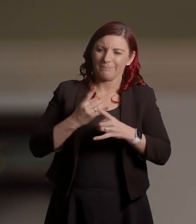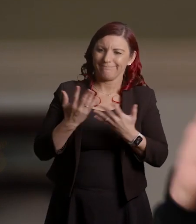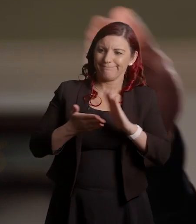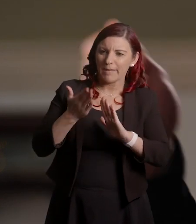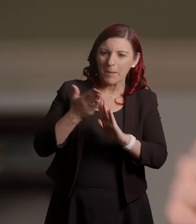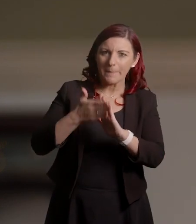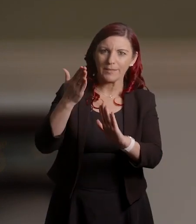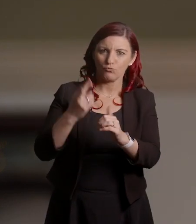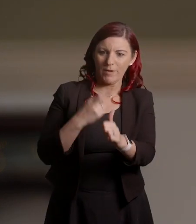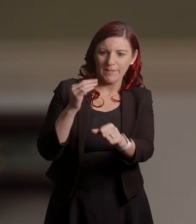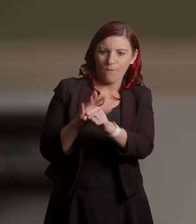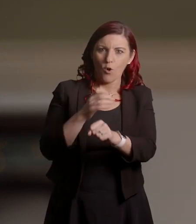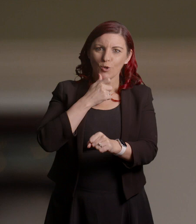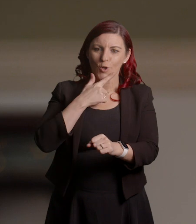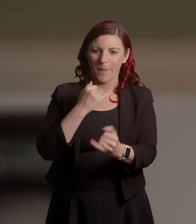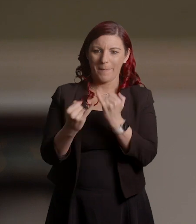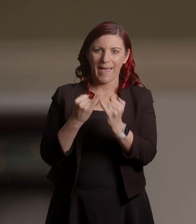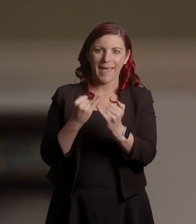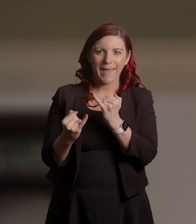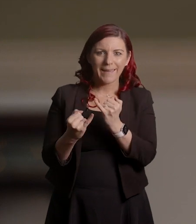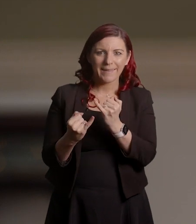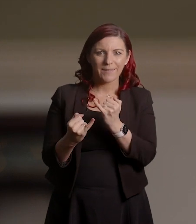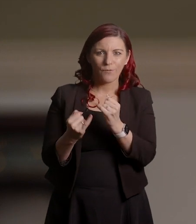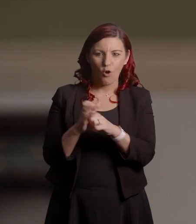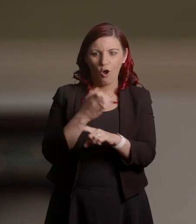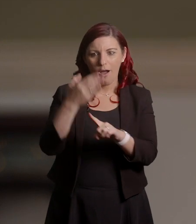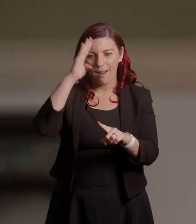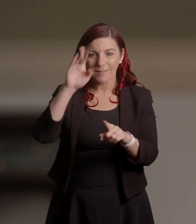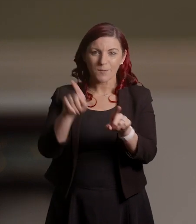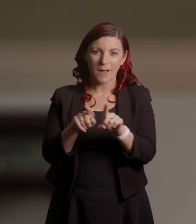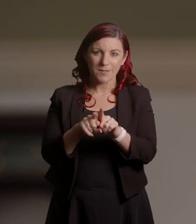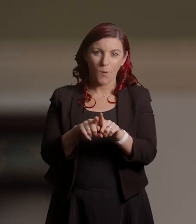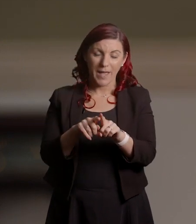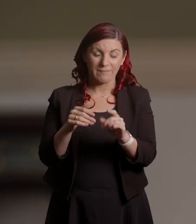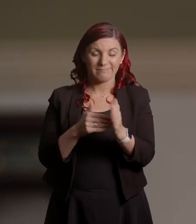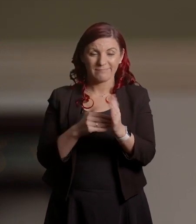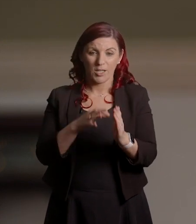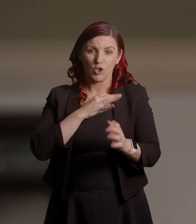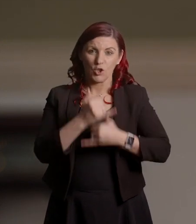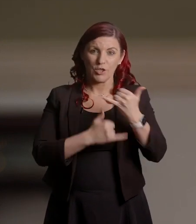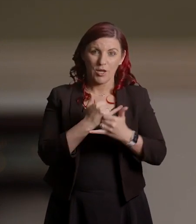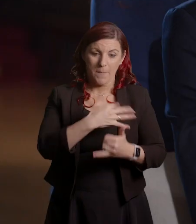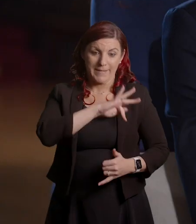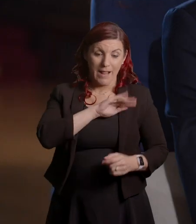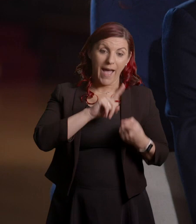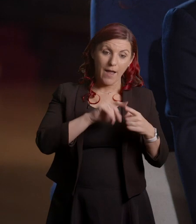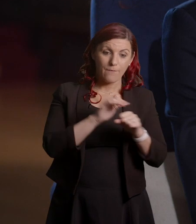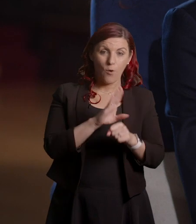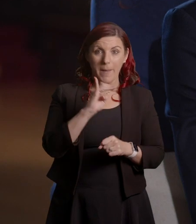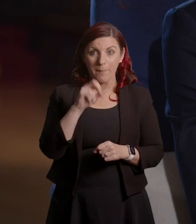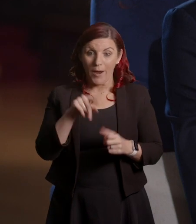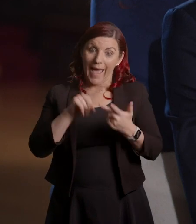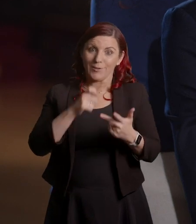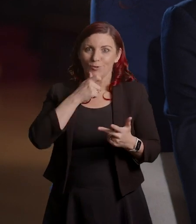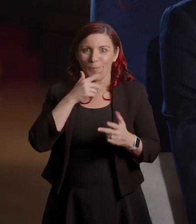helped us build into the inter-county season as well, and then that went well as well. So yeah, it's been a good year for me individually and for Ballymun and